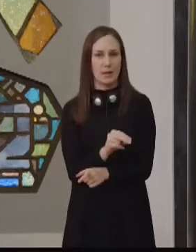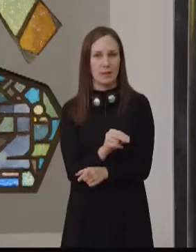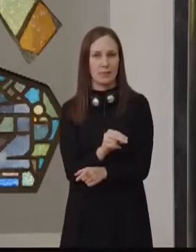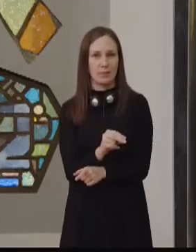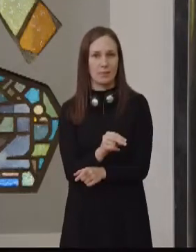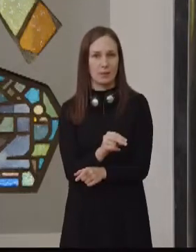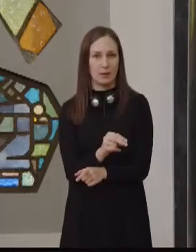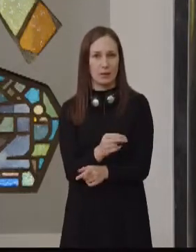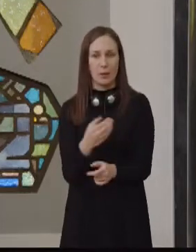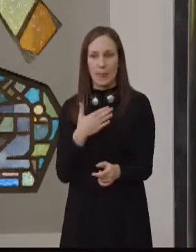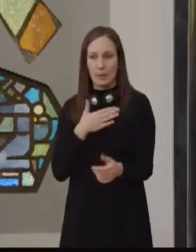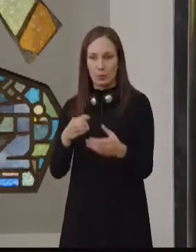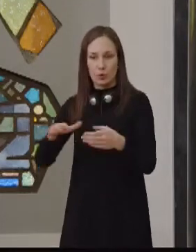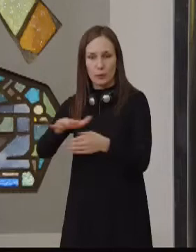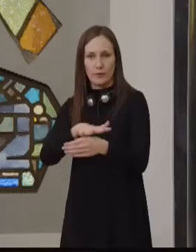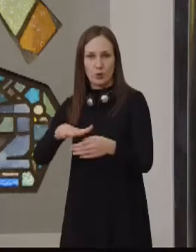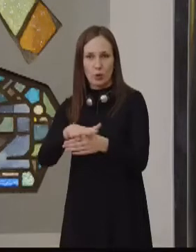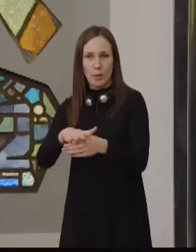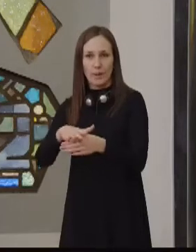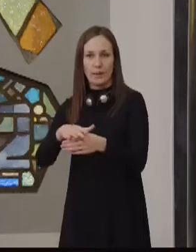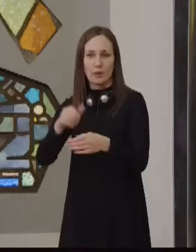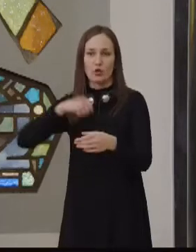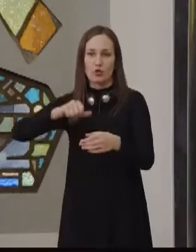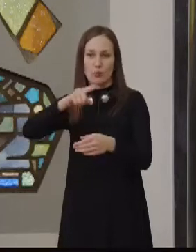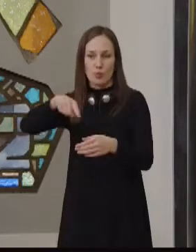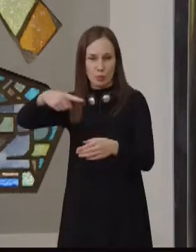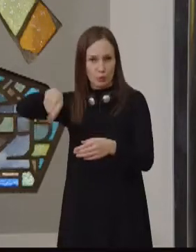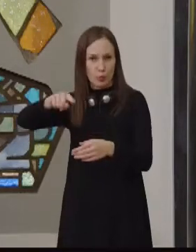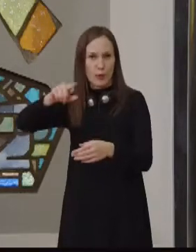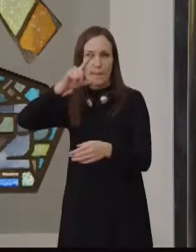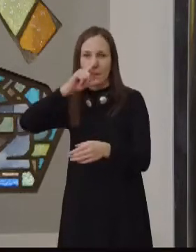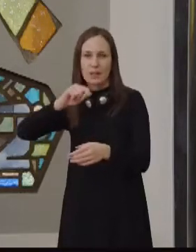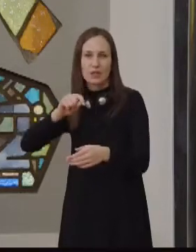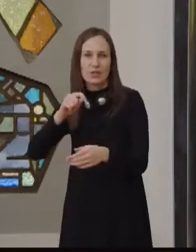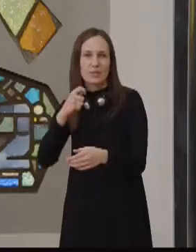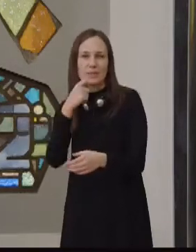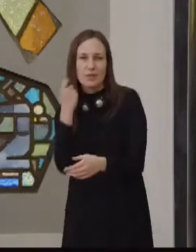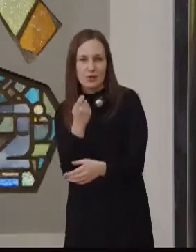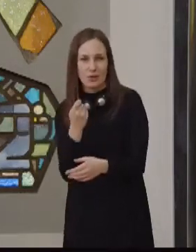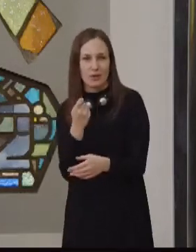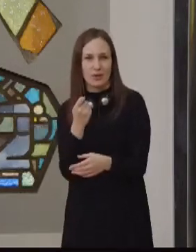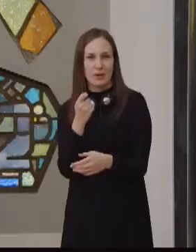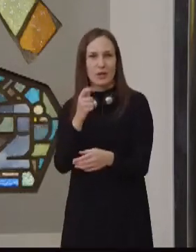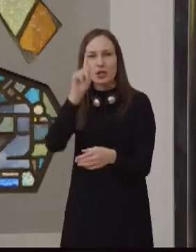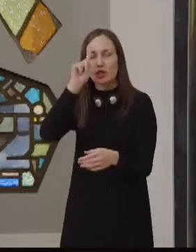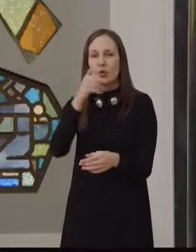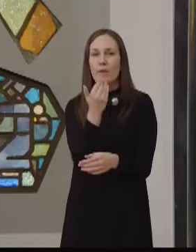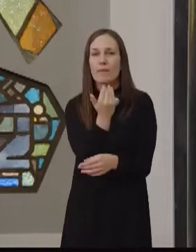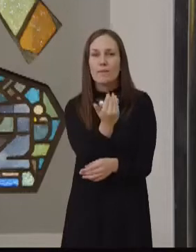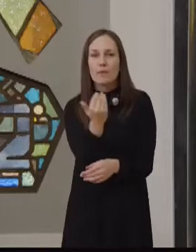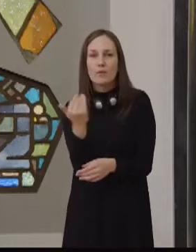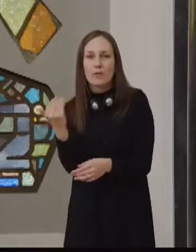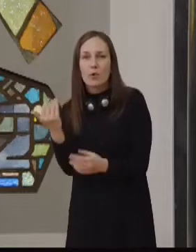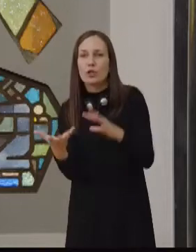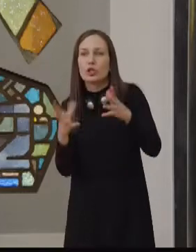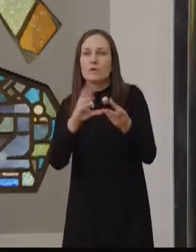Being a mother, I think that such people do not have the right because our society knows too little of